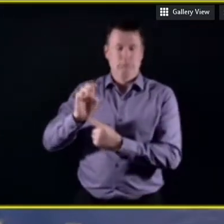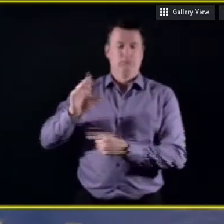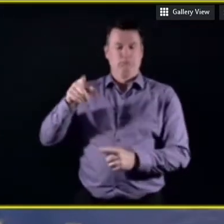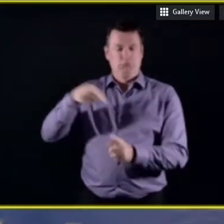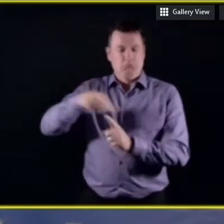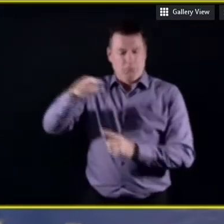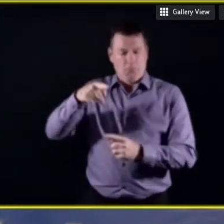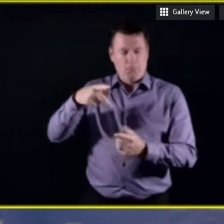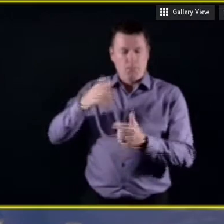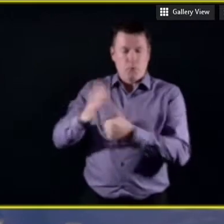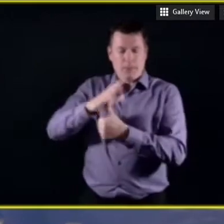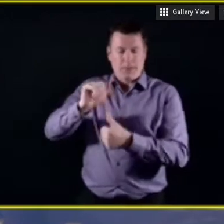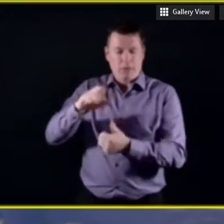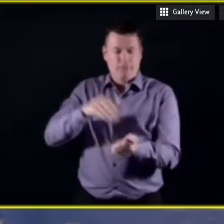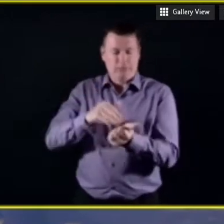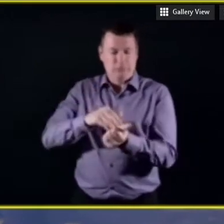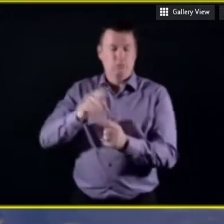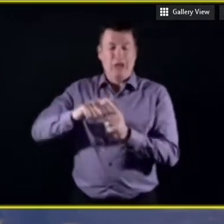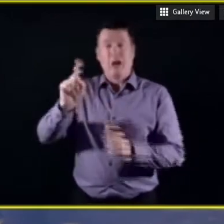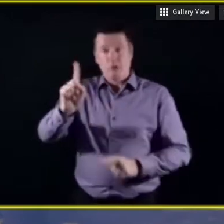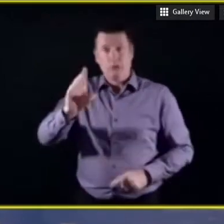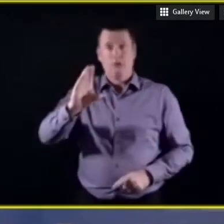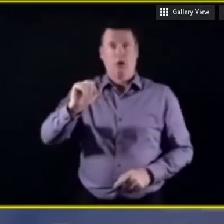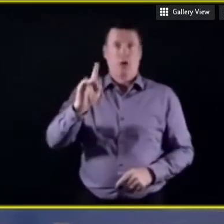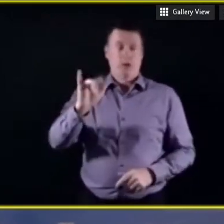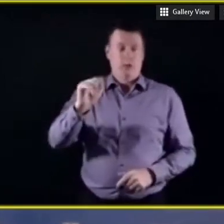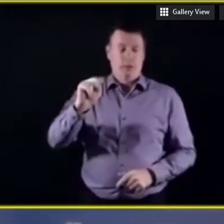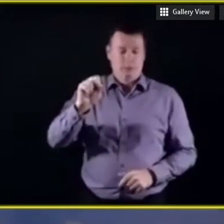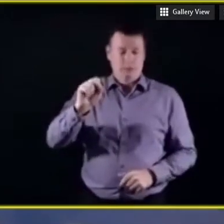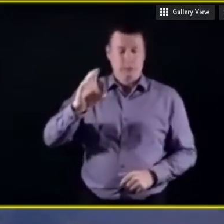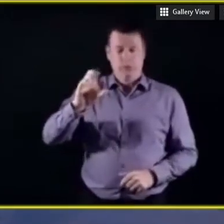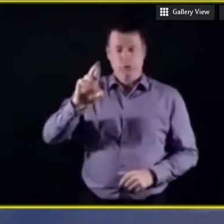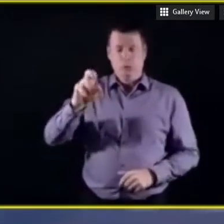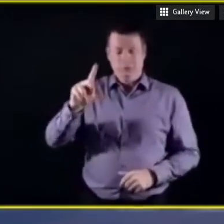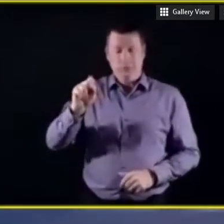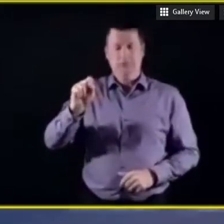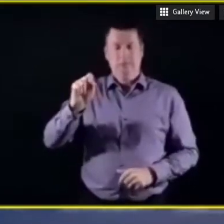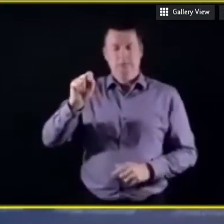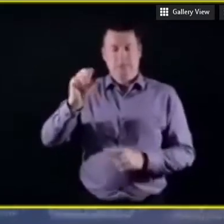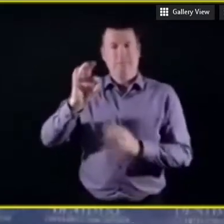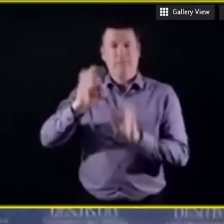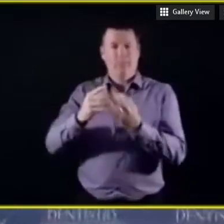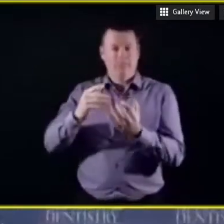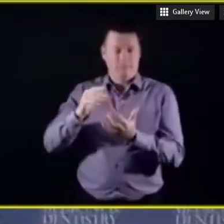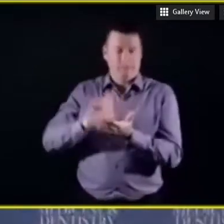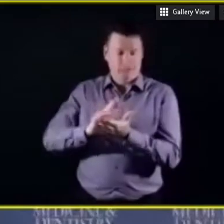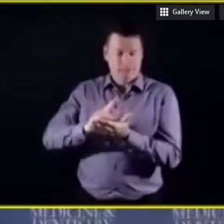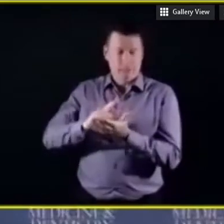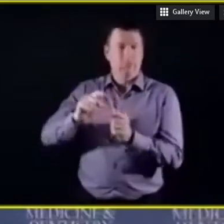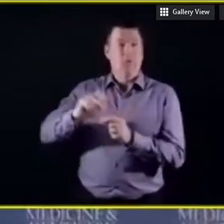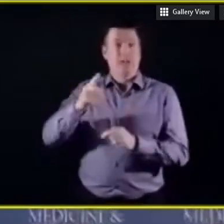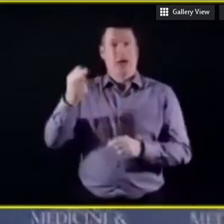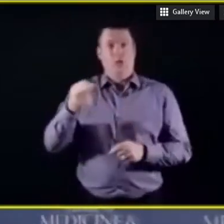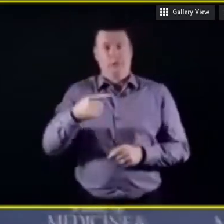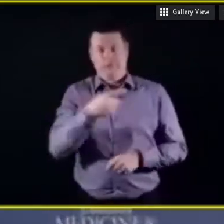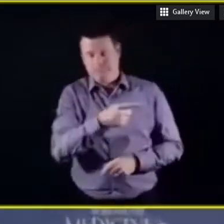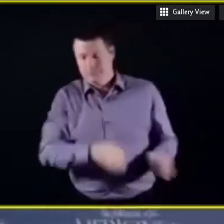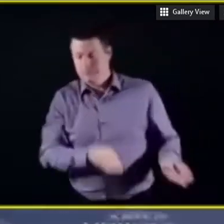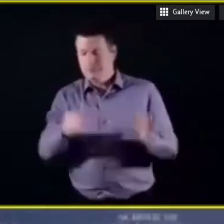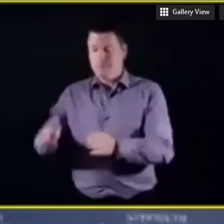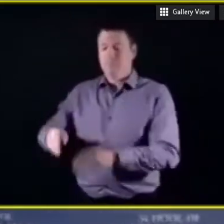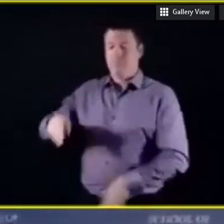our briefing? Yes, good afternoon. So just as everywhere in UR Medicine, the goal is to make sure